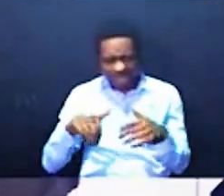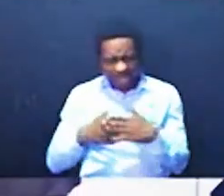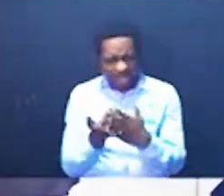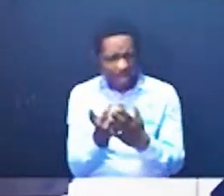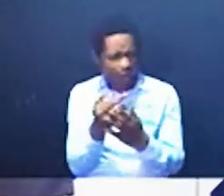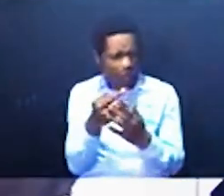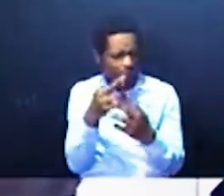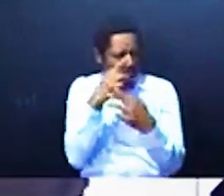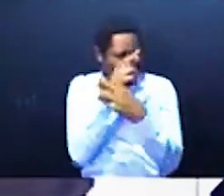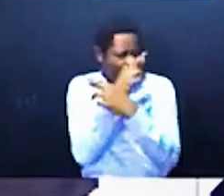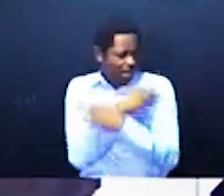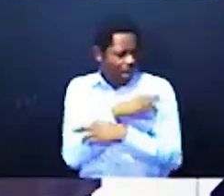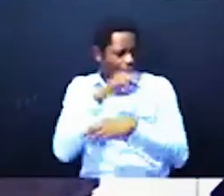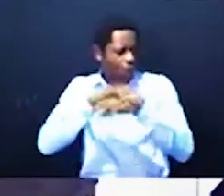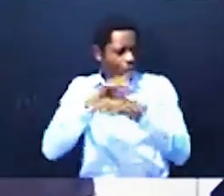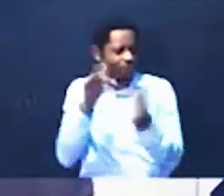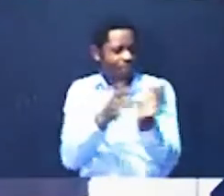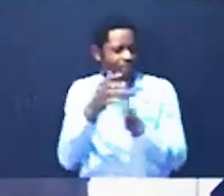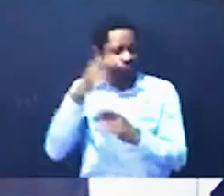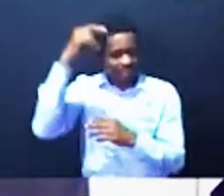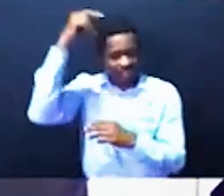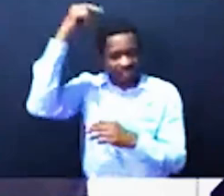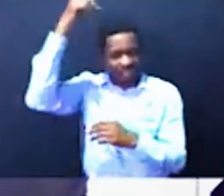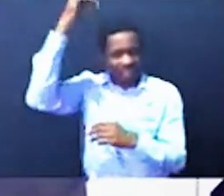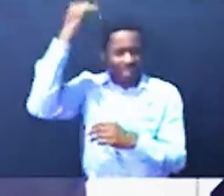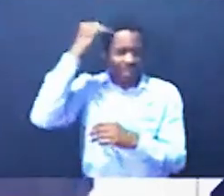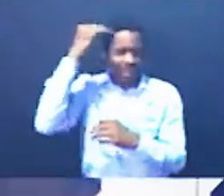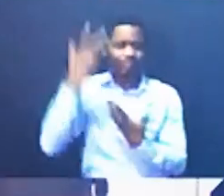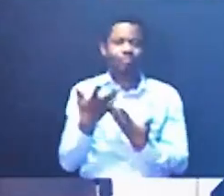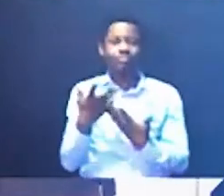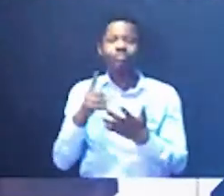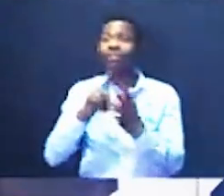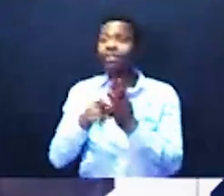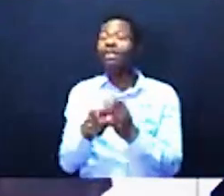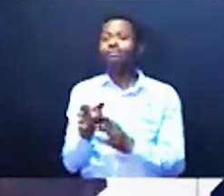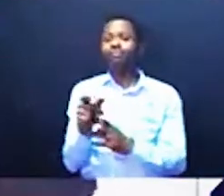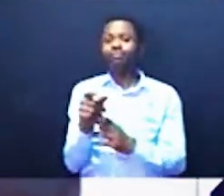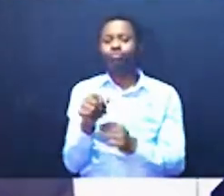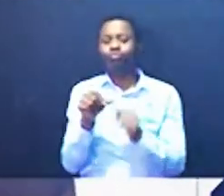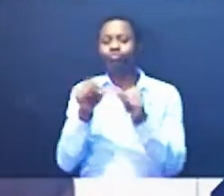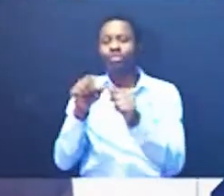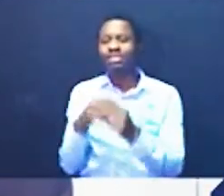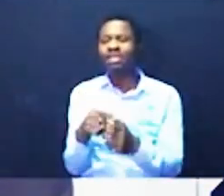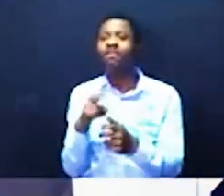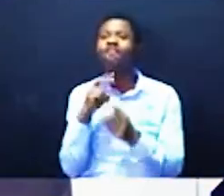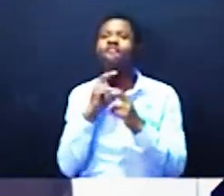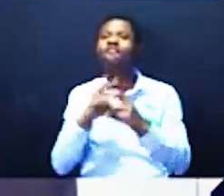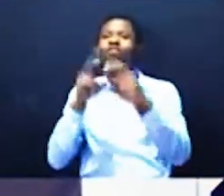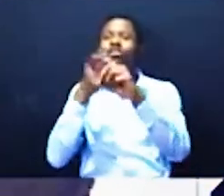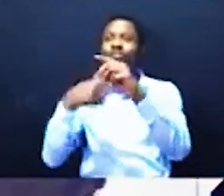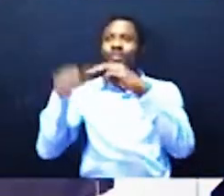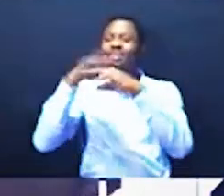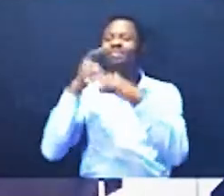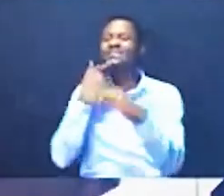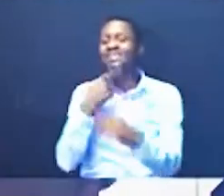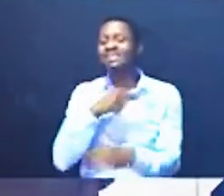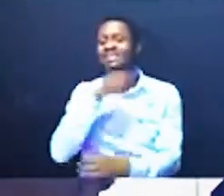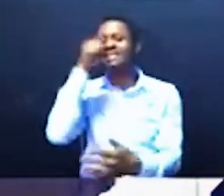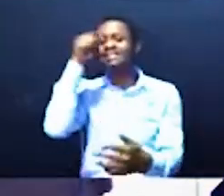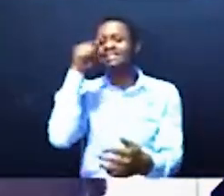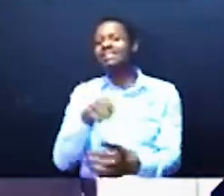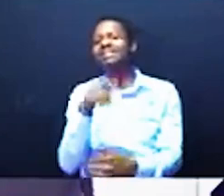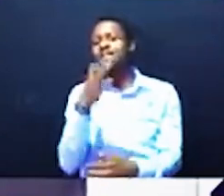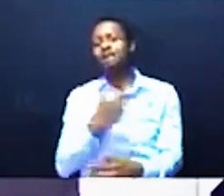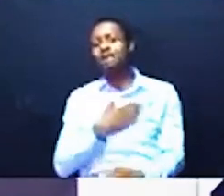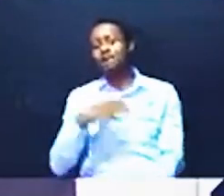17 says this. A voice from heaven said, "This is my son, whom I